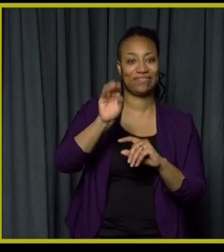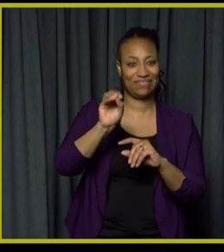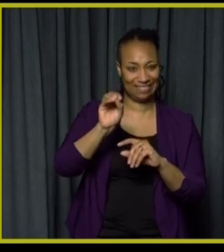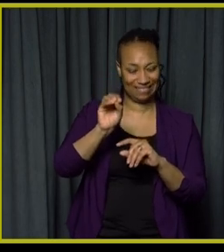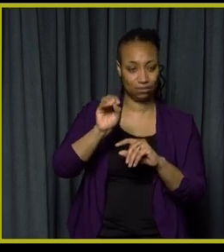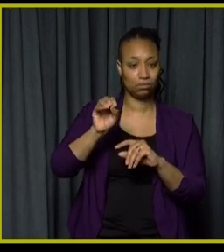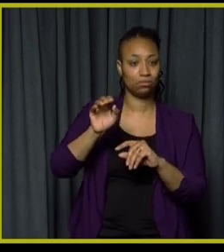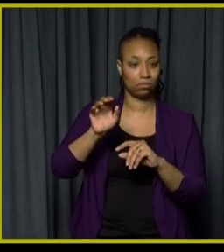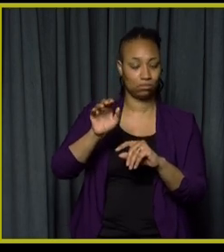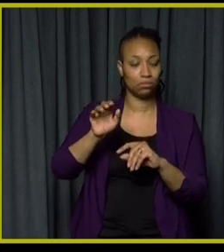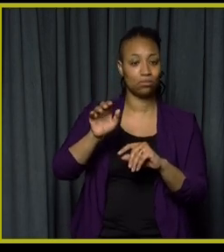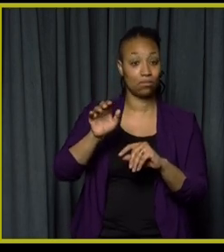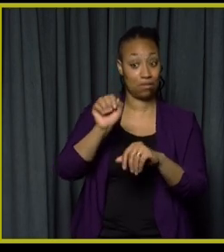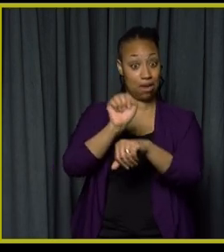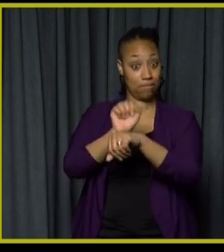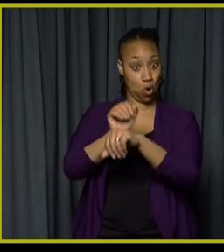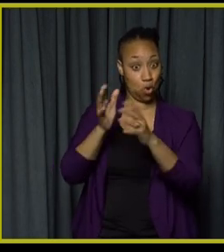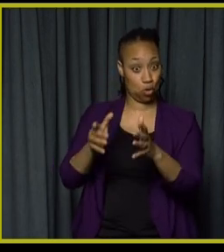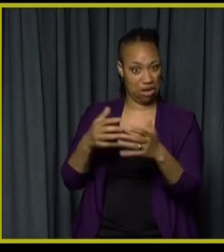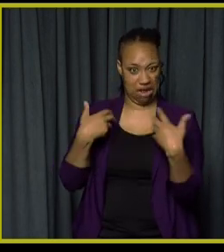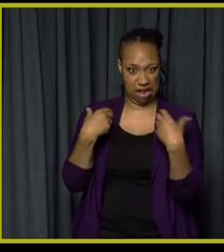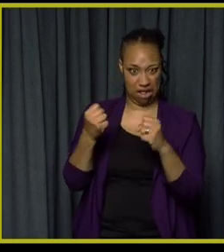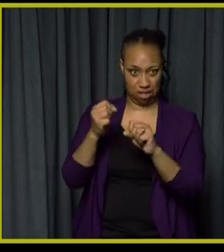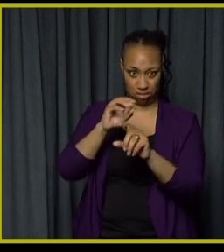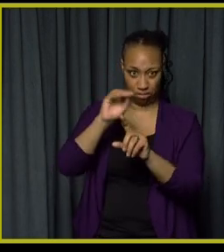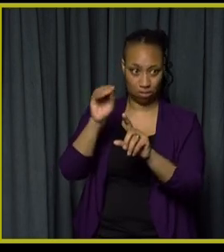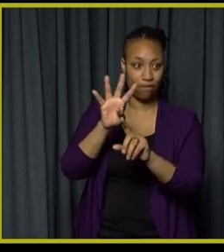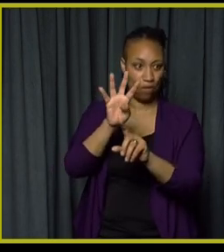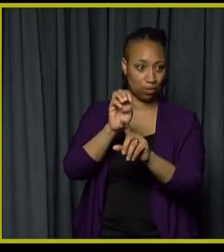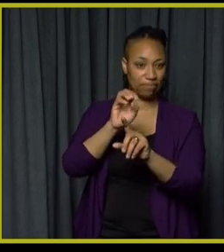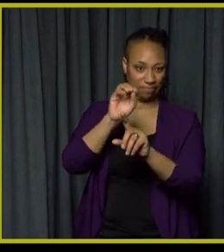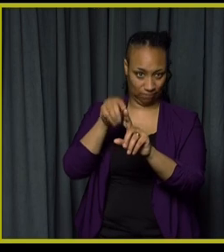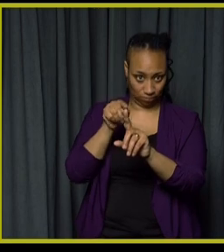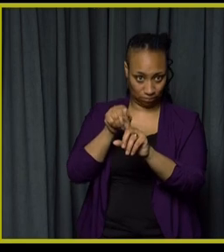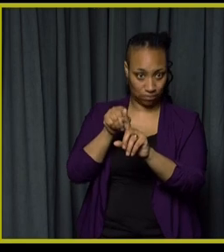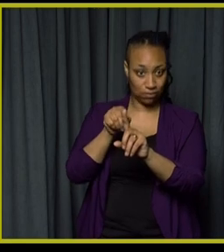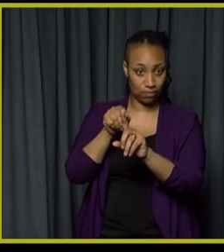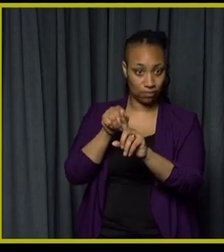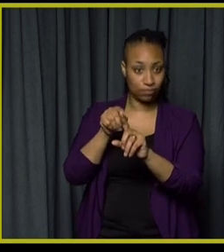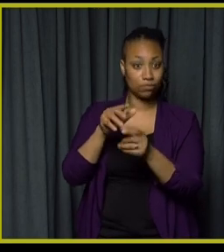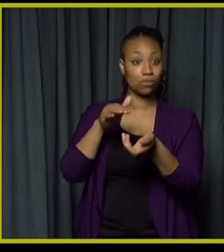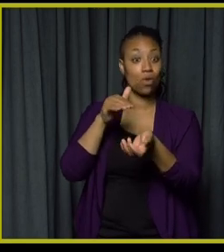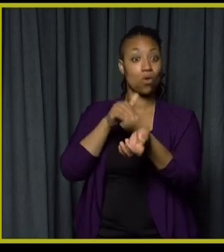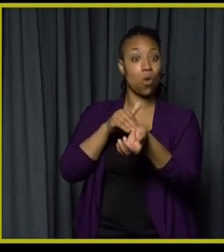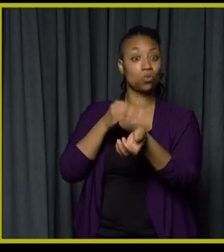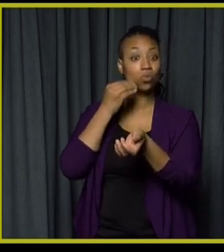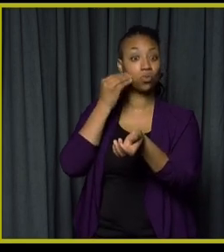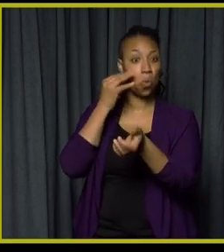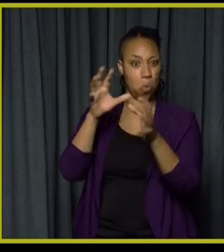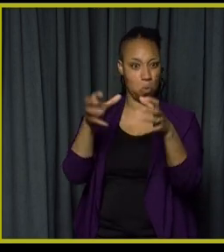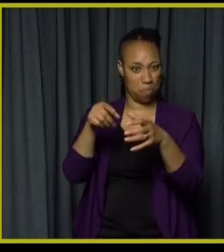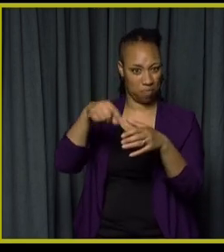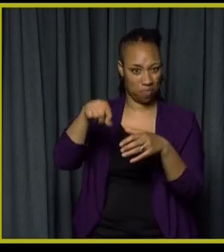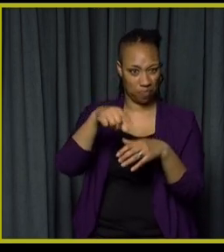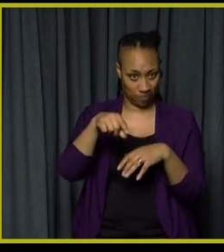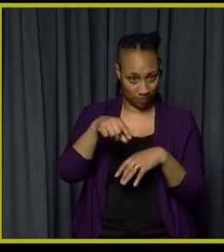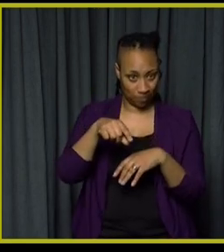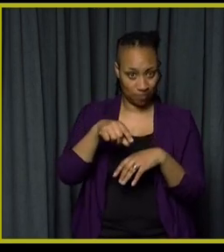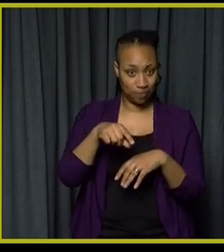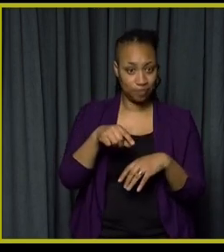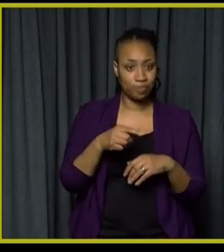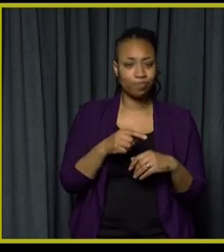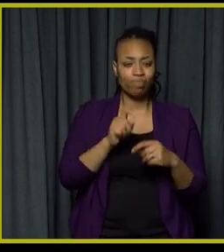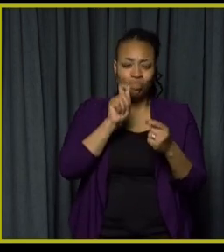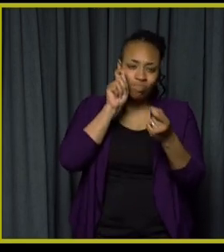you know that 70% of the nursing homes fall below the recommended standard of care